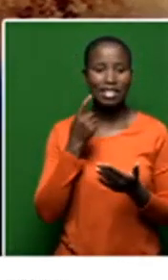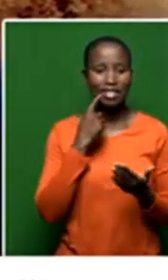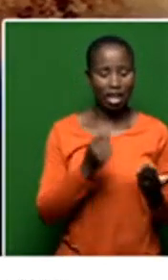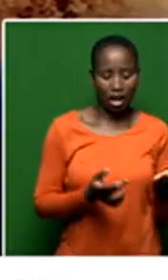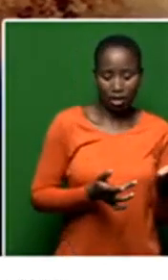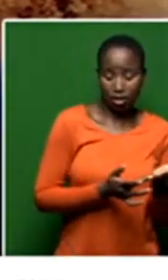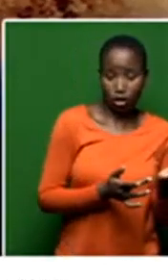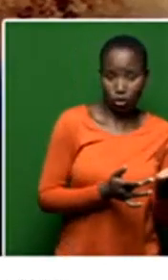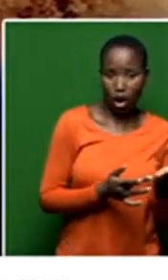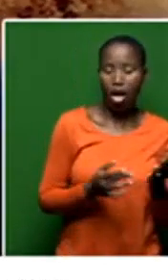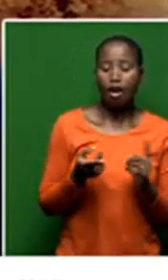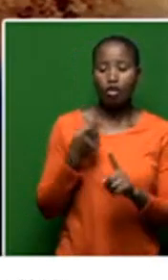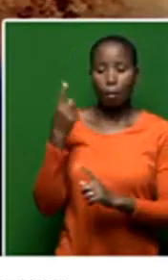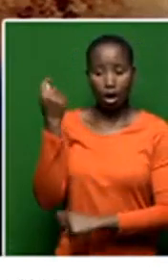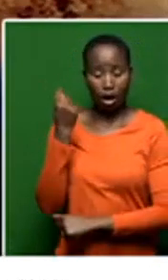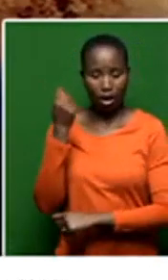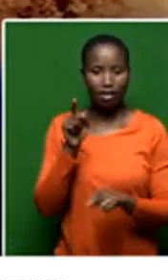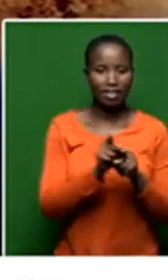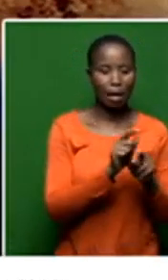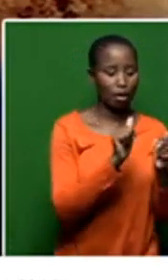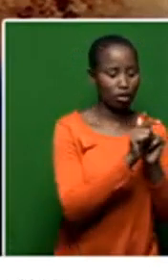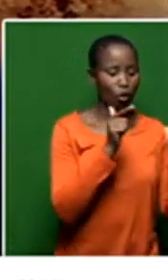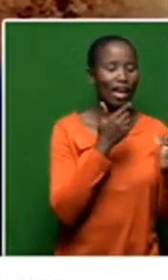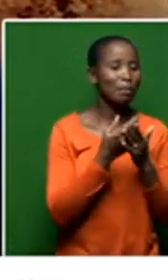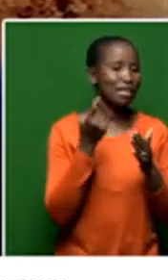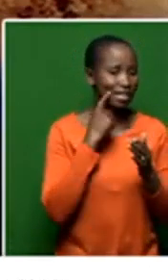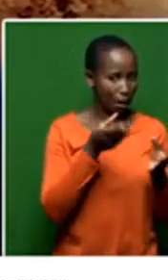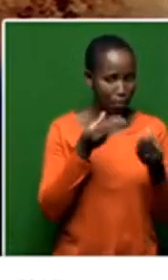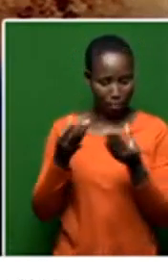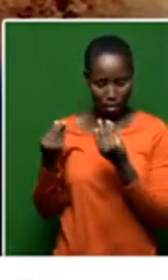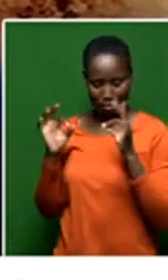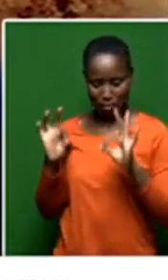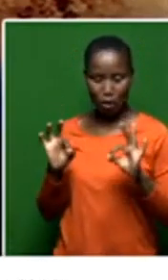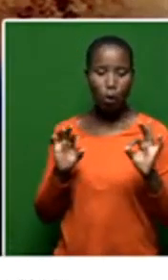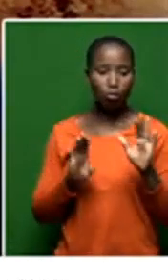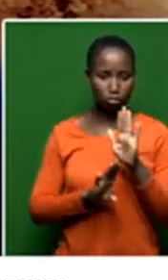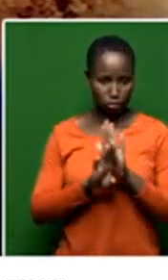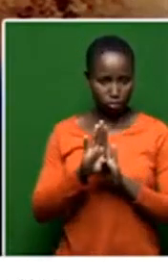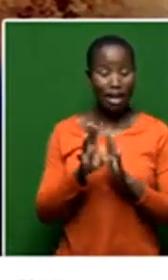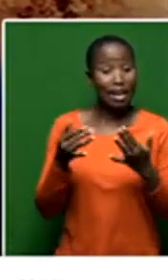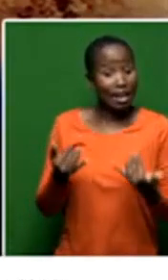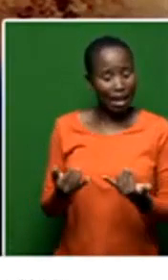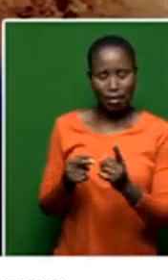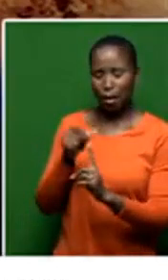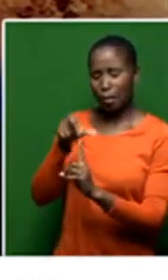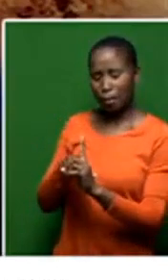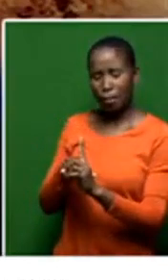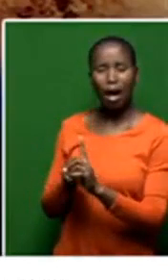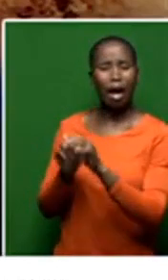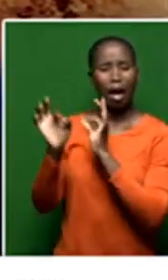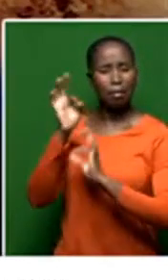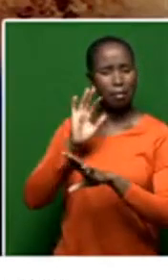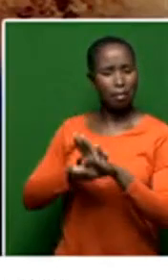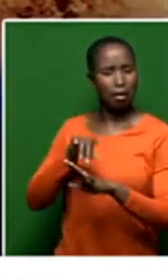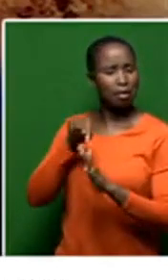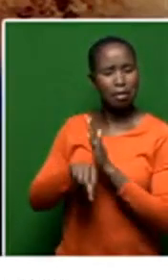rural access to mobile broadband networks. Now, to help us unpack better and get a more of a sense of what this means,